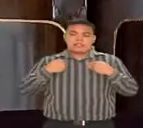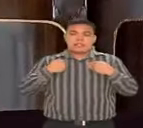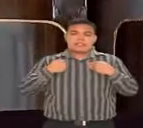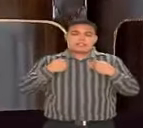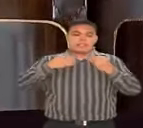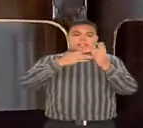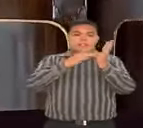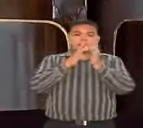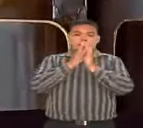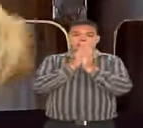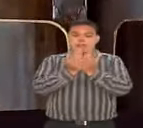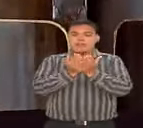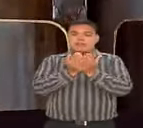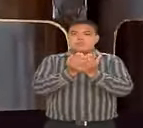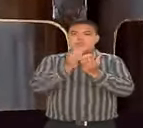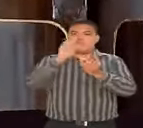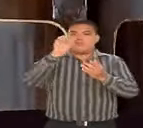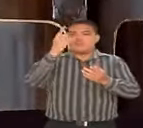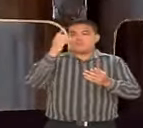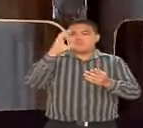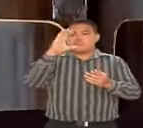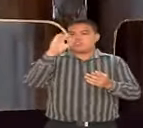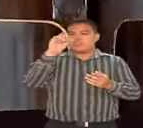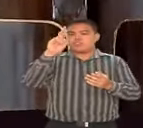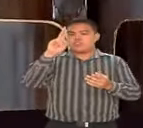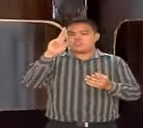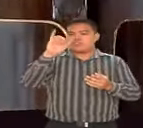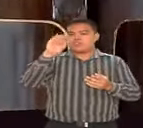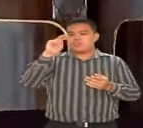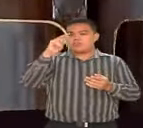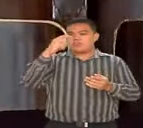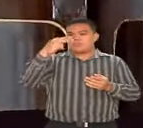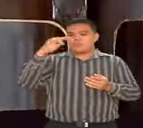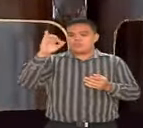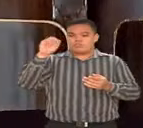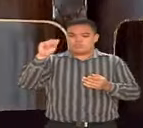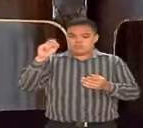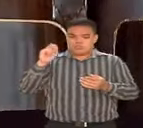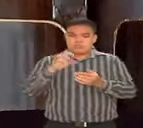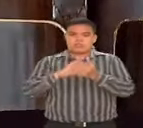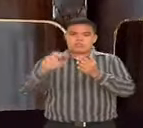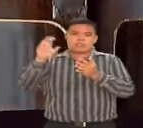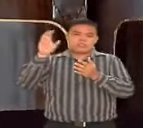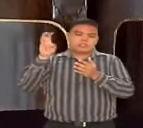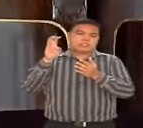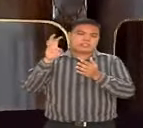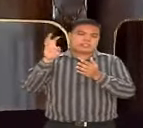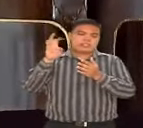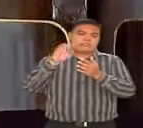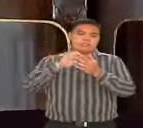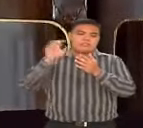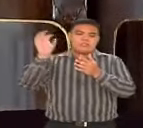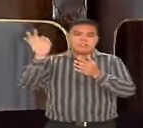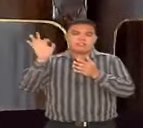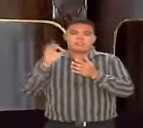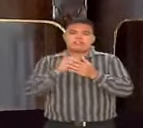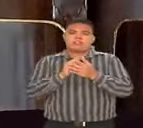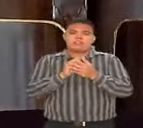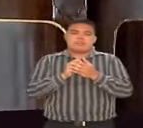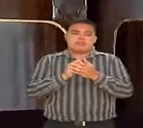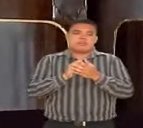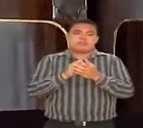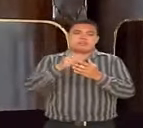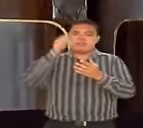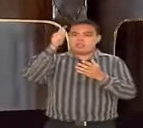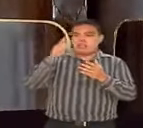Corinthians chapter 6, verse number 19 and 20, know ye not that your body is the temple of Holy Ghost which is in you, which you have of